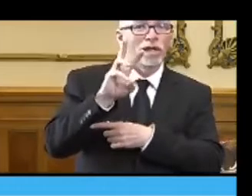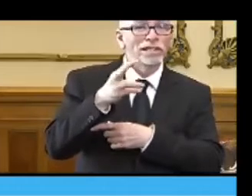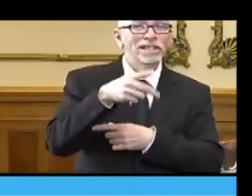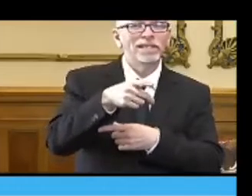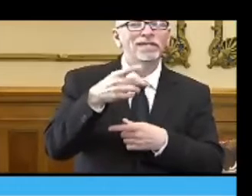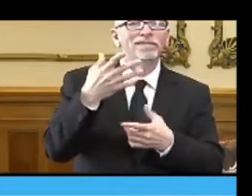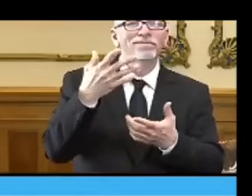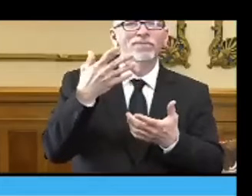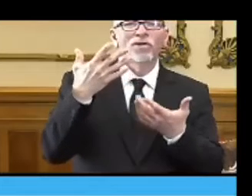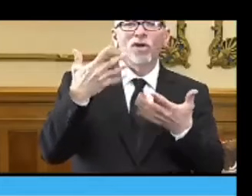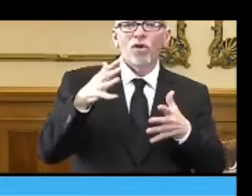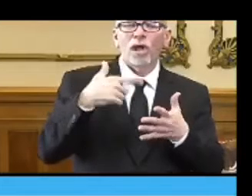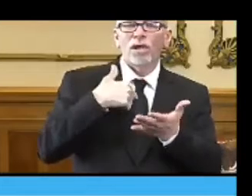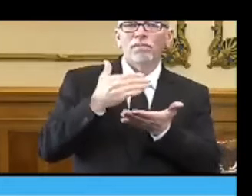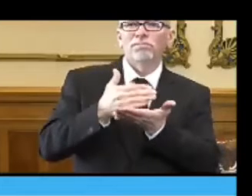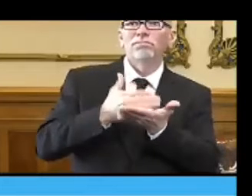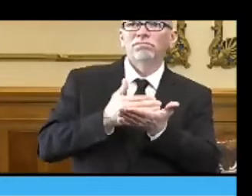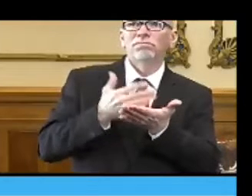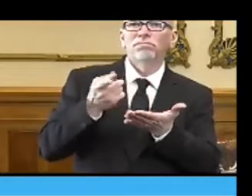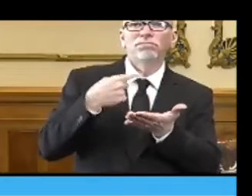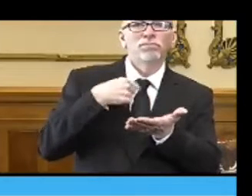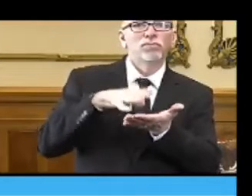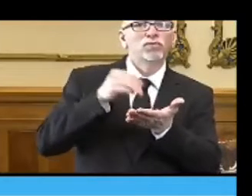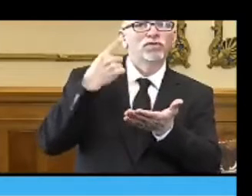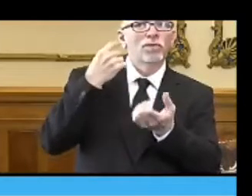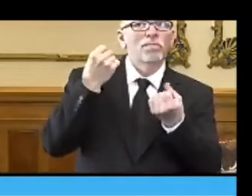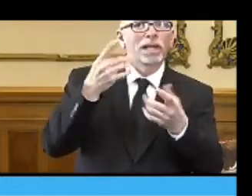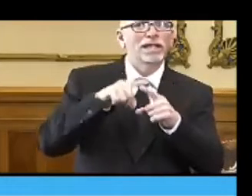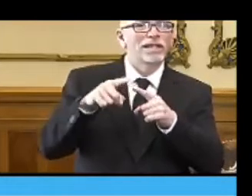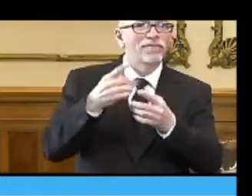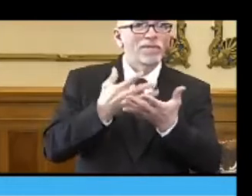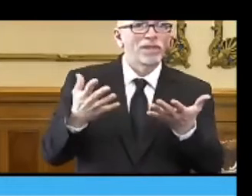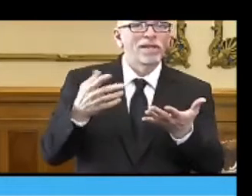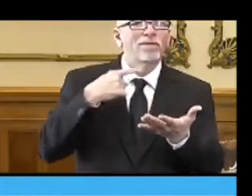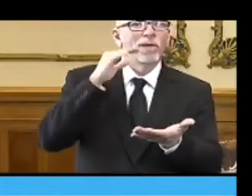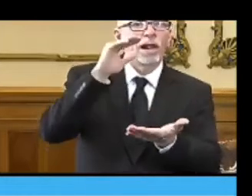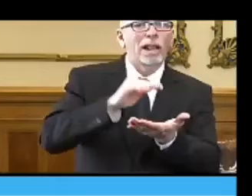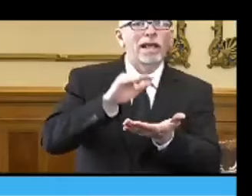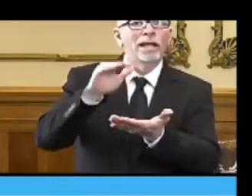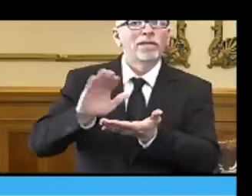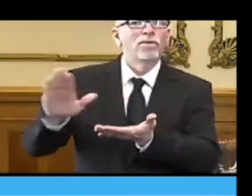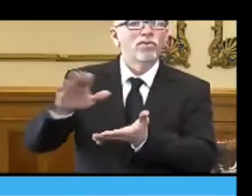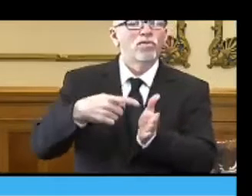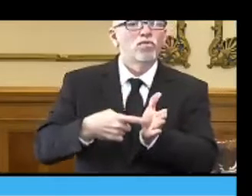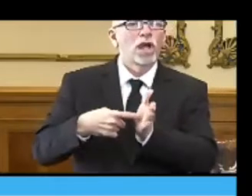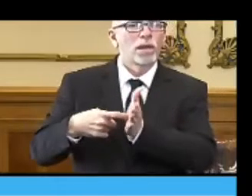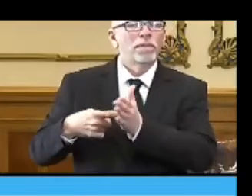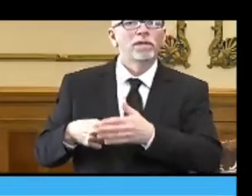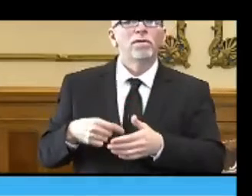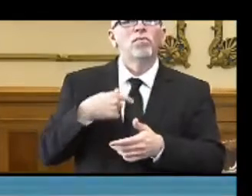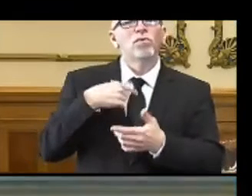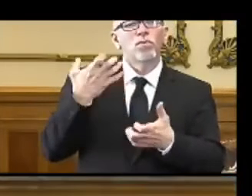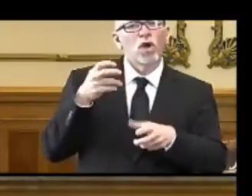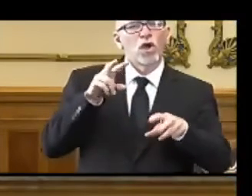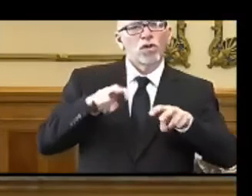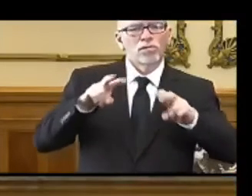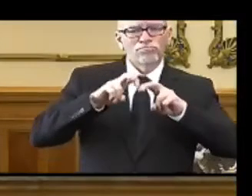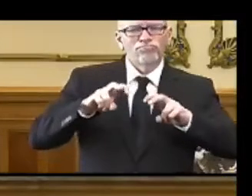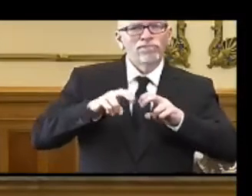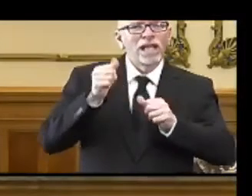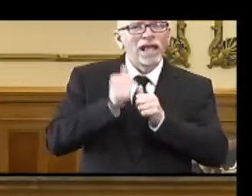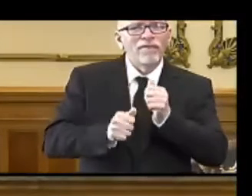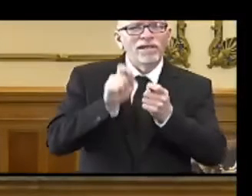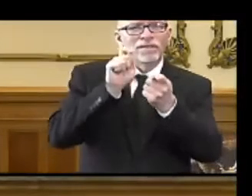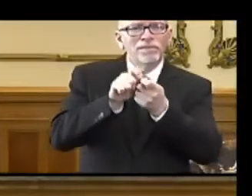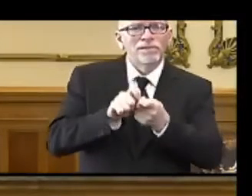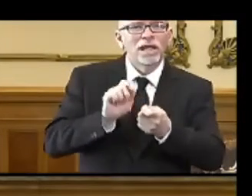already lessened the requirements on a number of things for businesses. And as Chris says, we want to look at this, every single detail